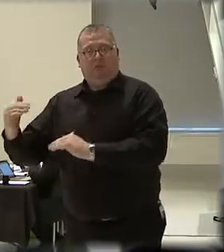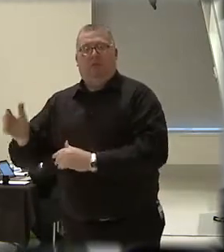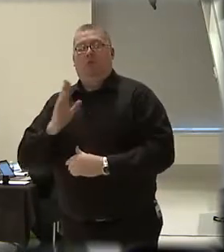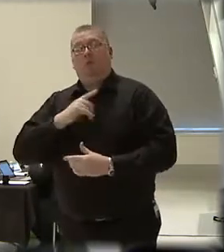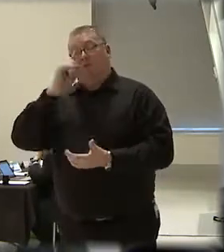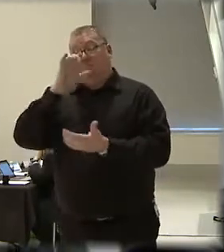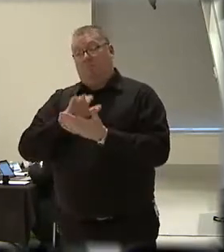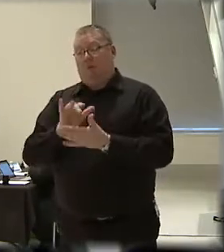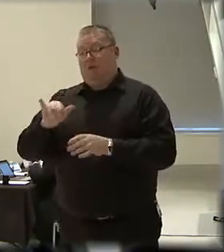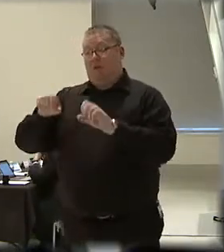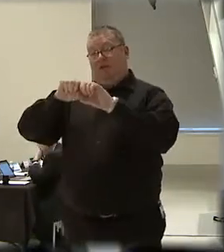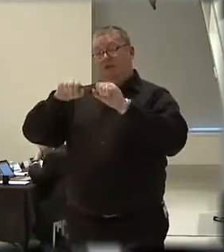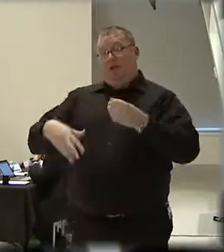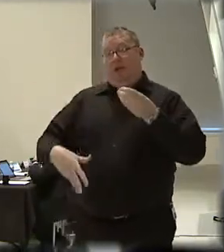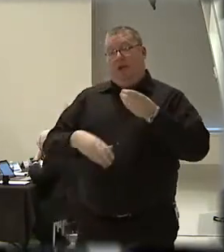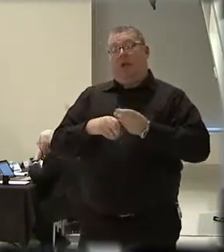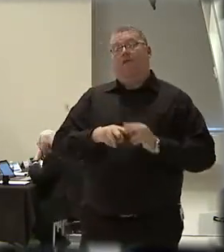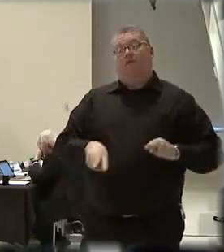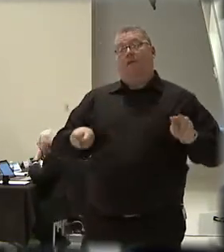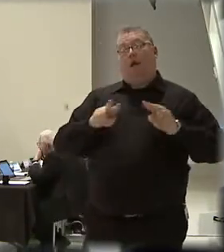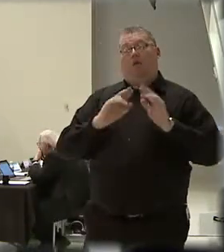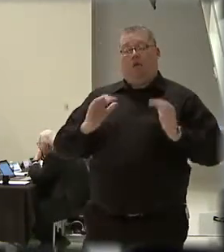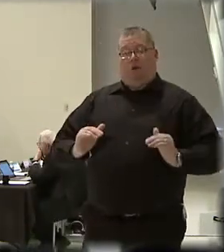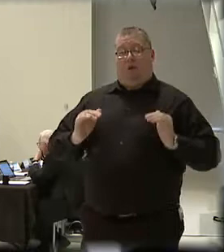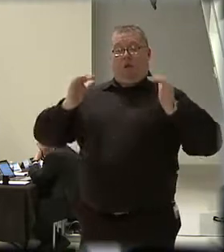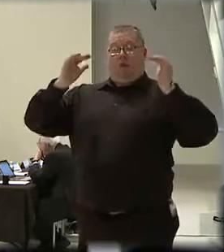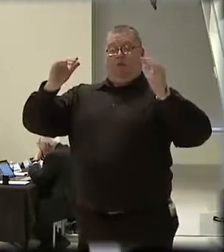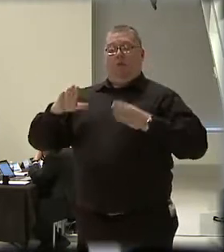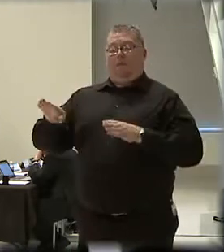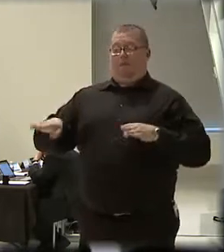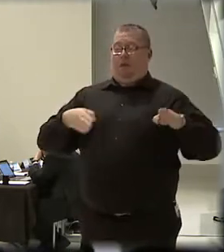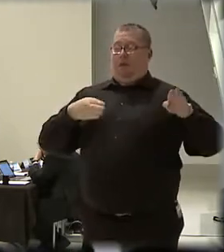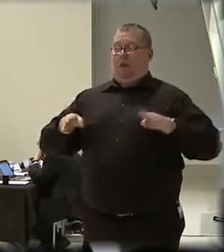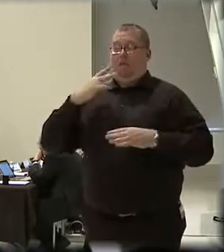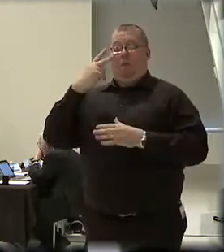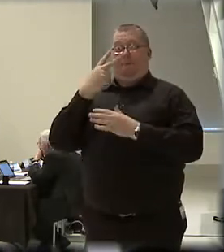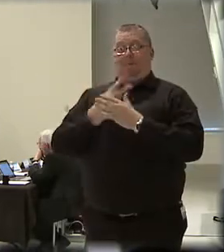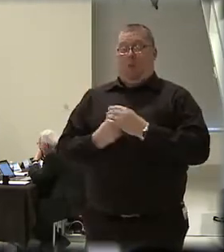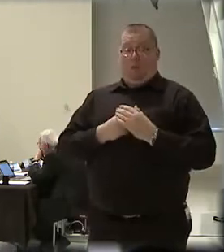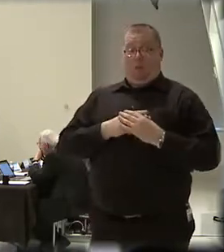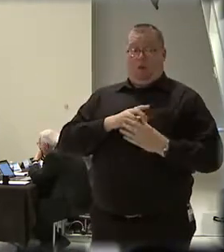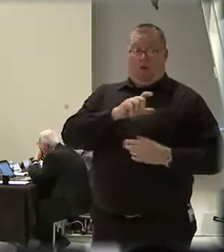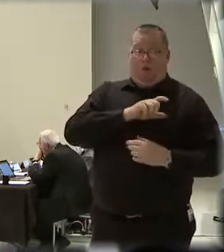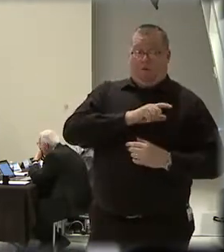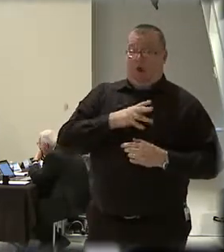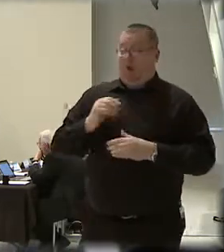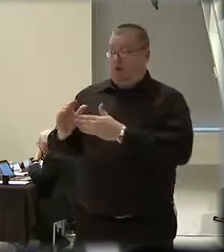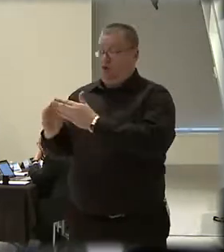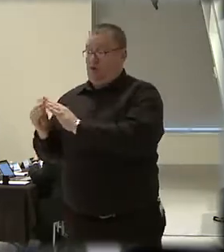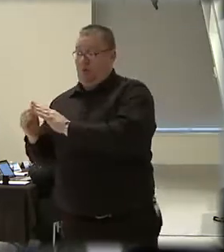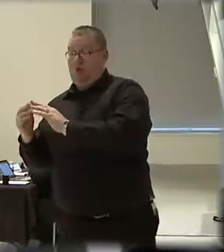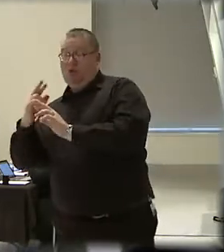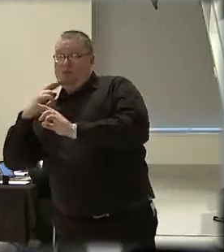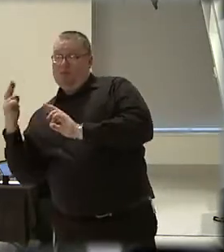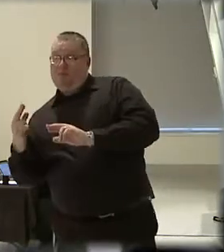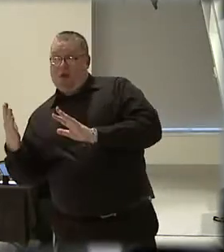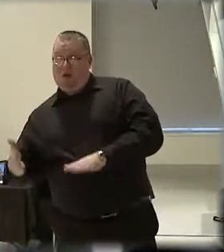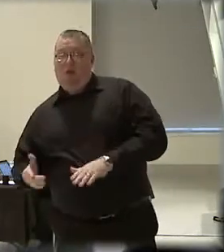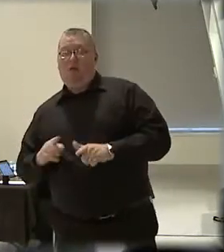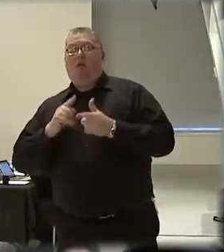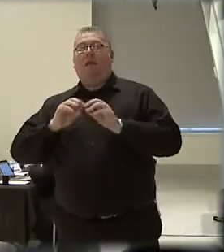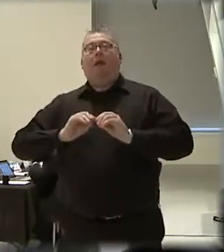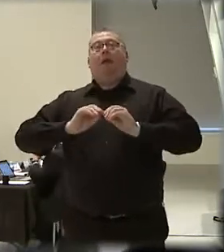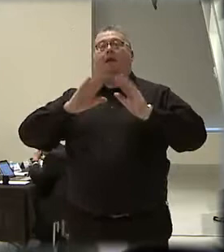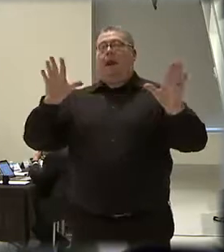systems add value by elevating the quality of behavior on both sides of the camera, providing greater clarity to settle